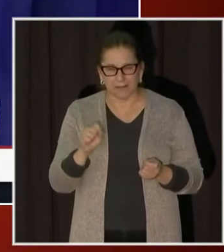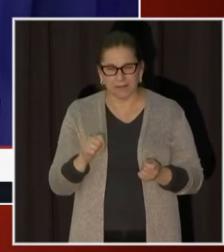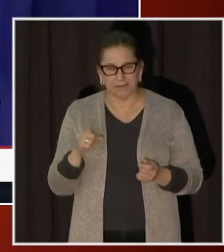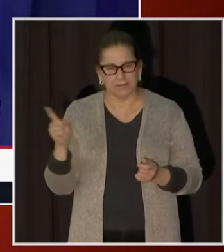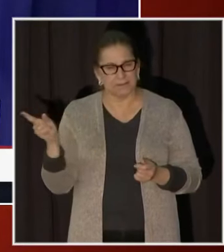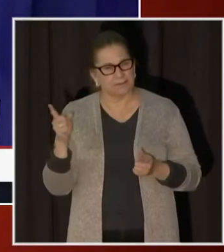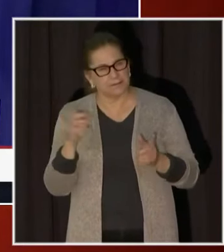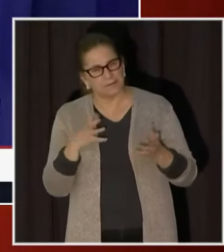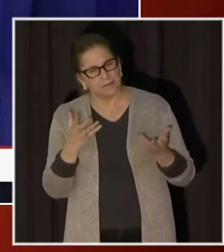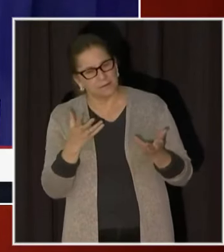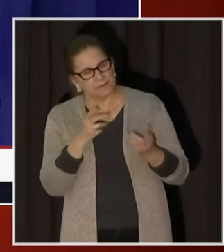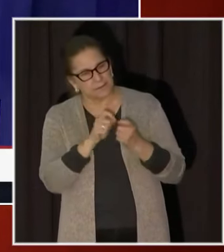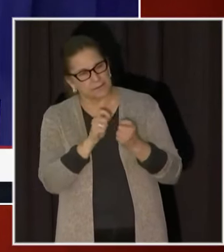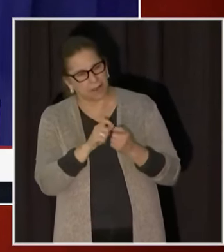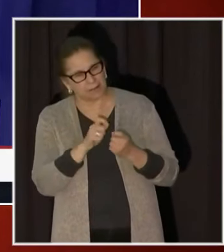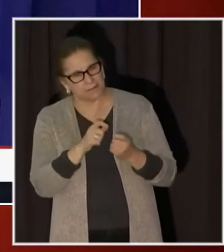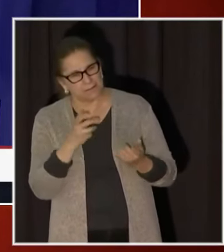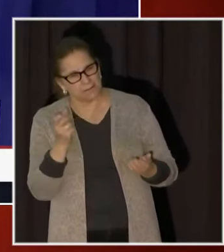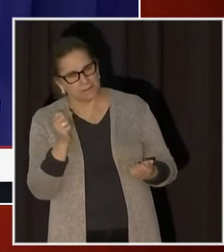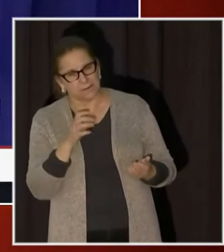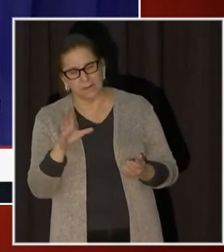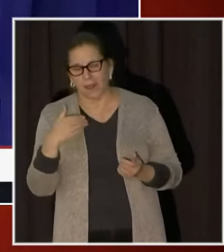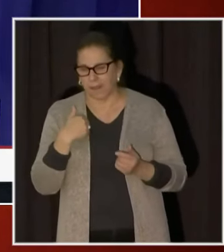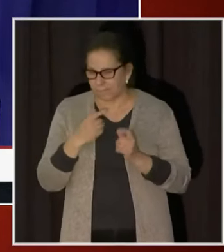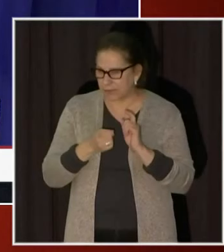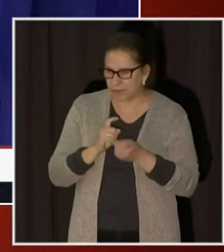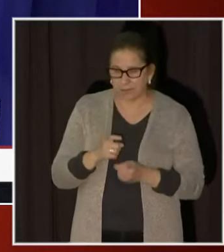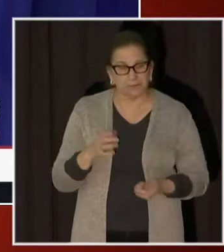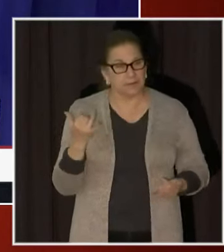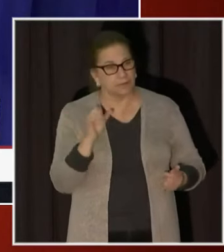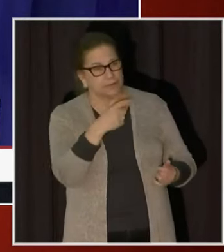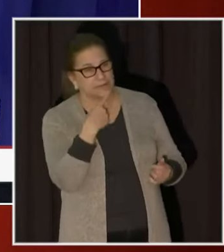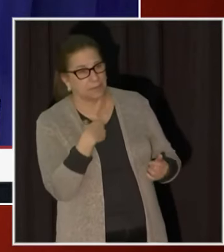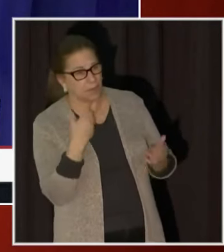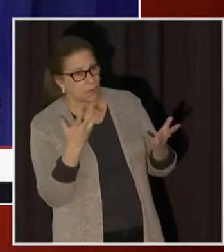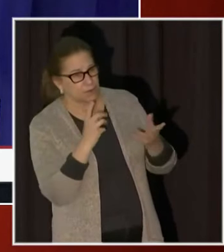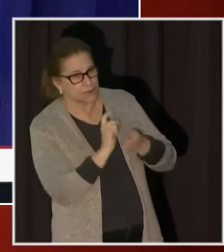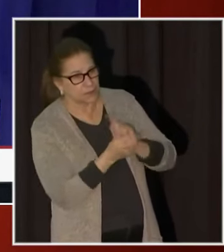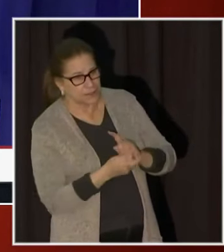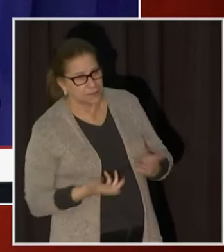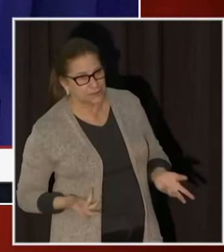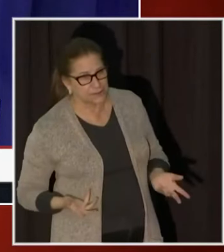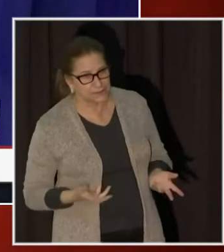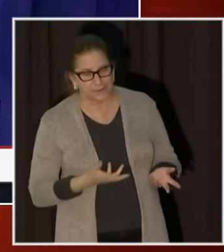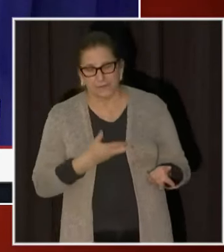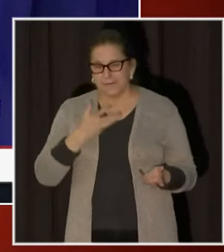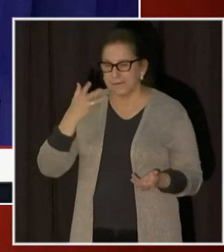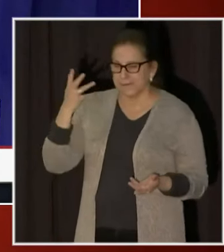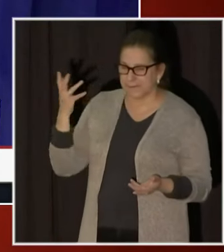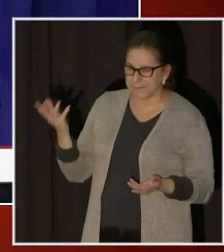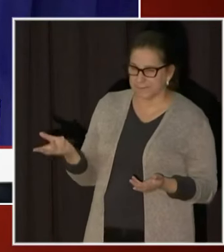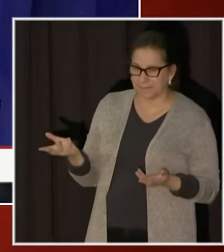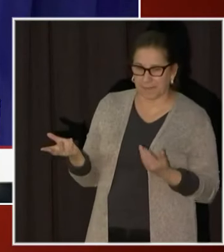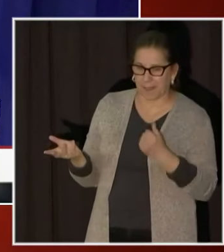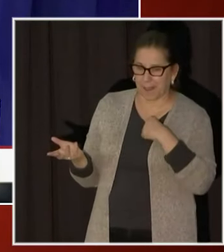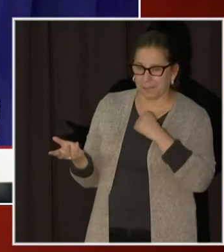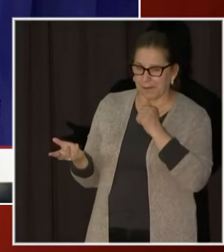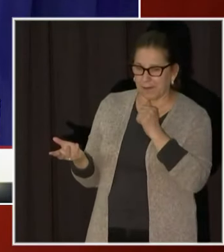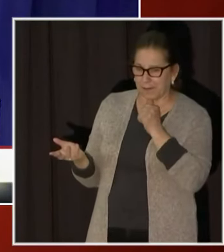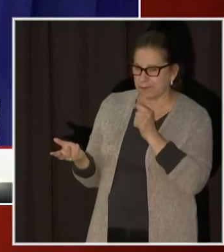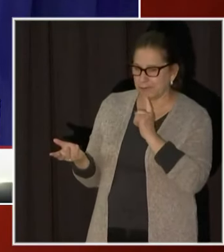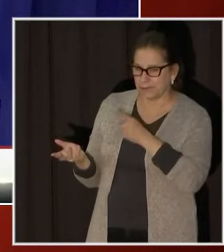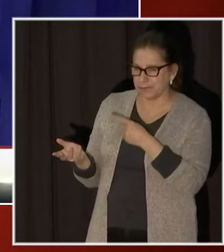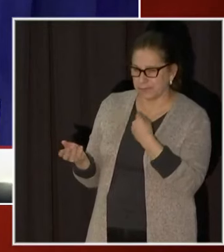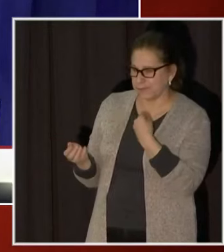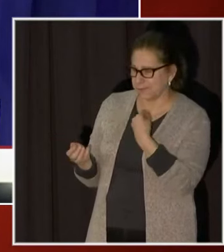yeah, there will be some changes. But what provisions are most likely to see changes? I'm not sure I could give you a complete list. I